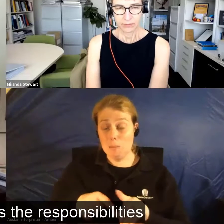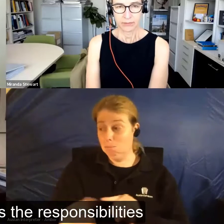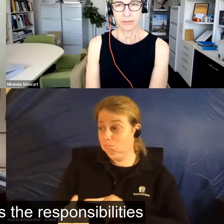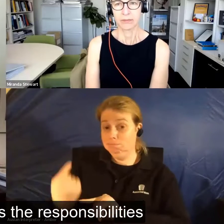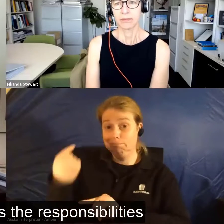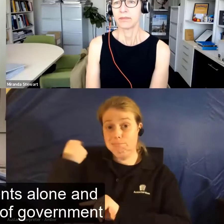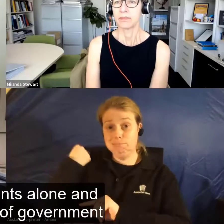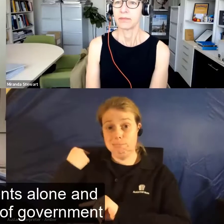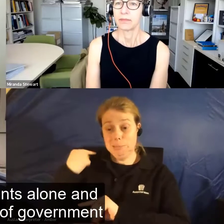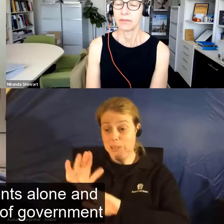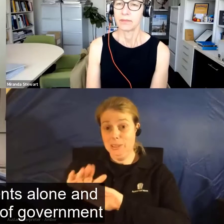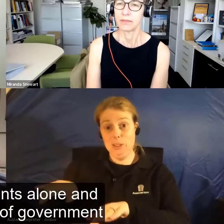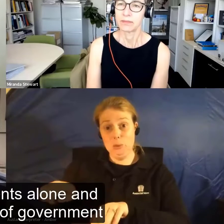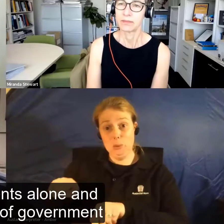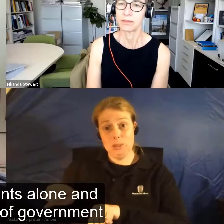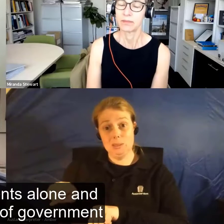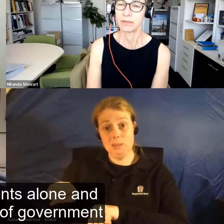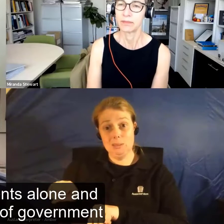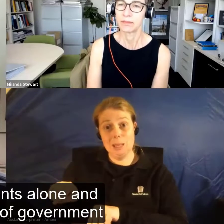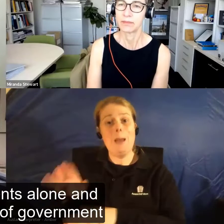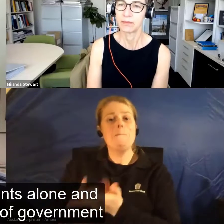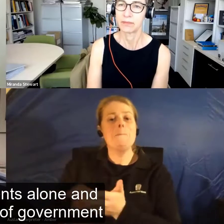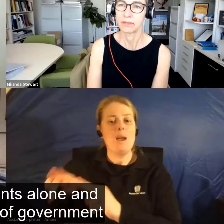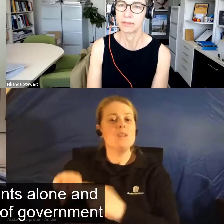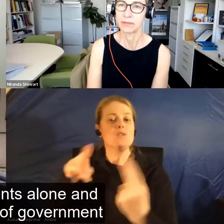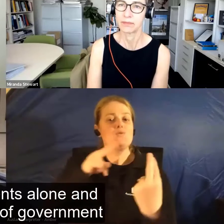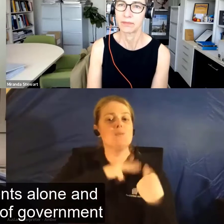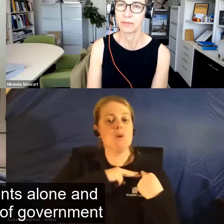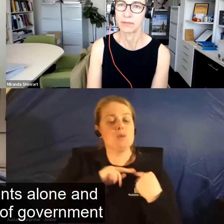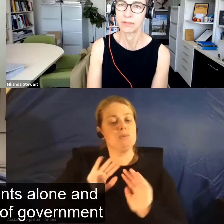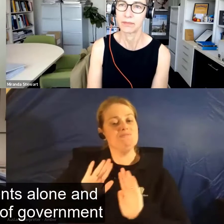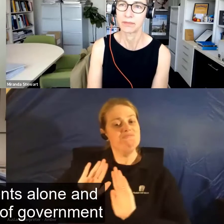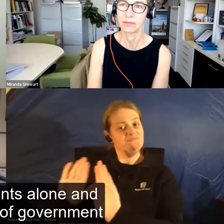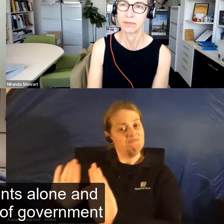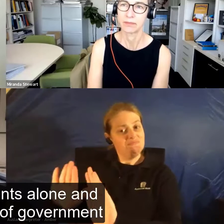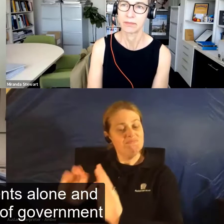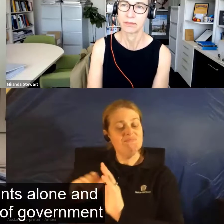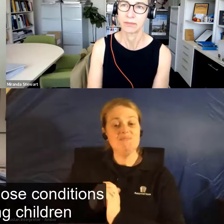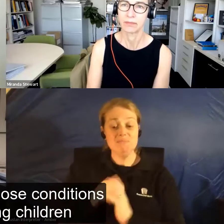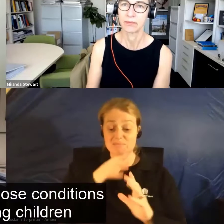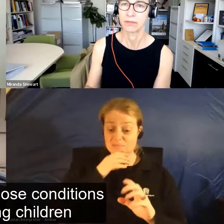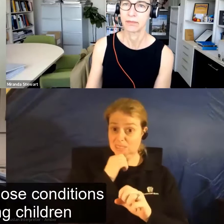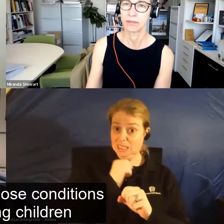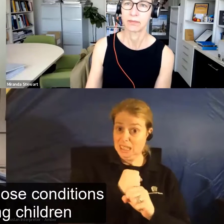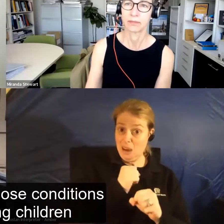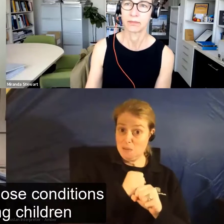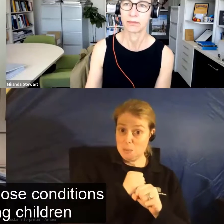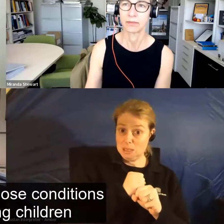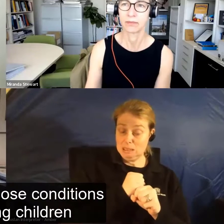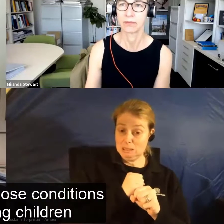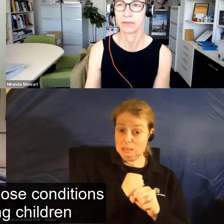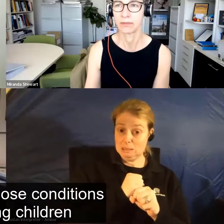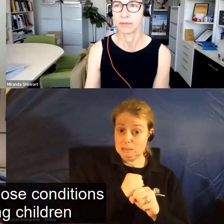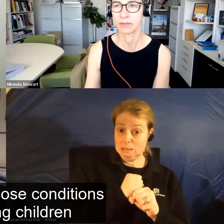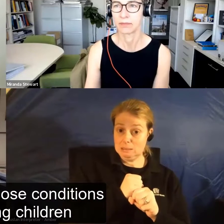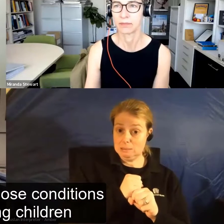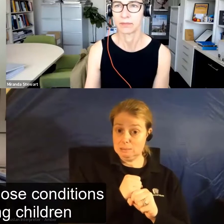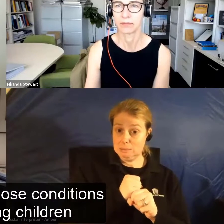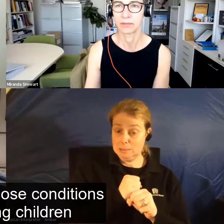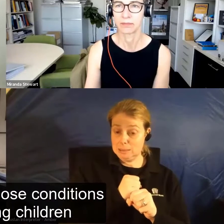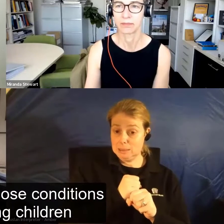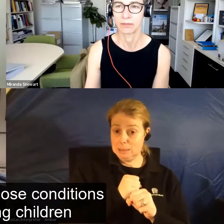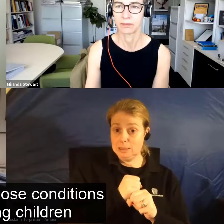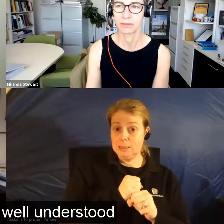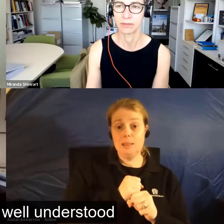the responsibilities of their parents alone, and that the role of government in creating those conditions